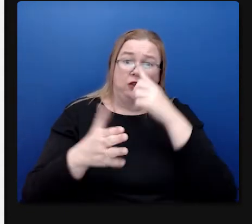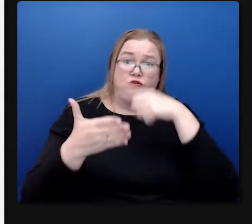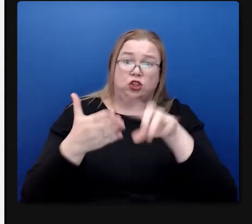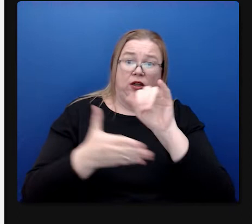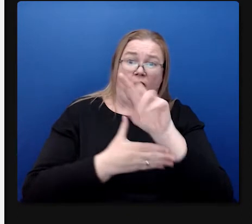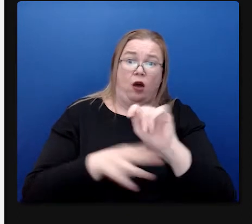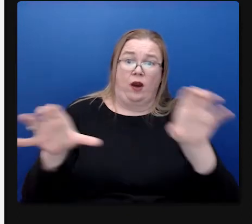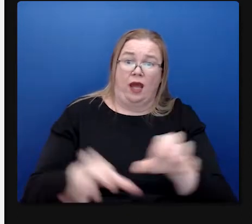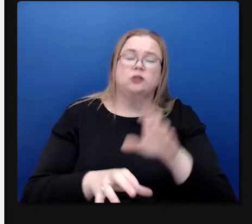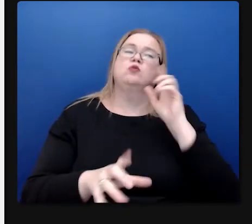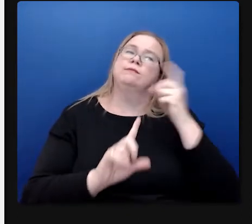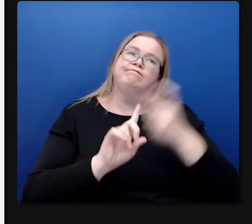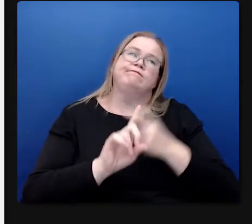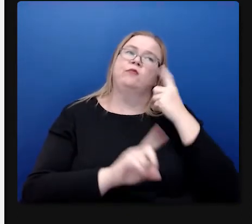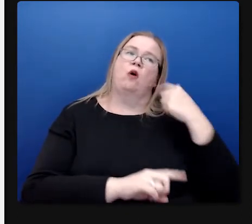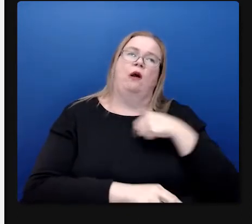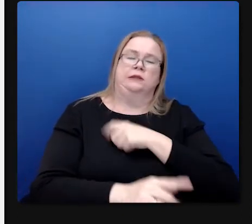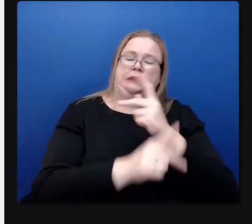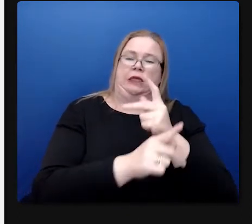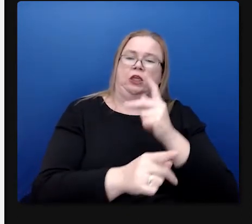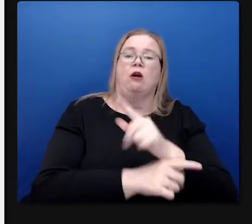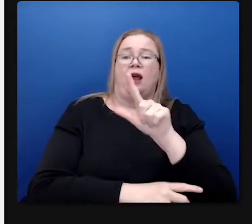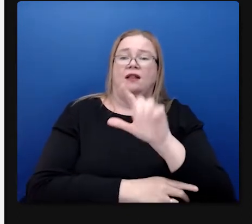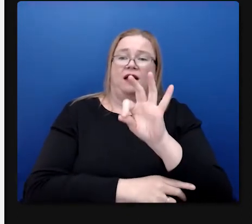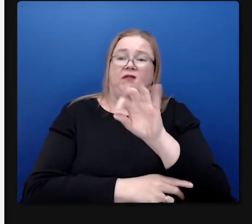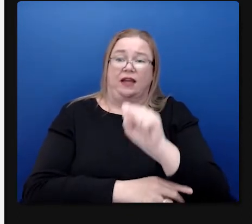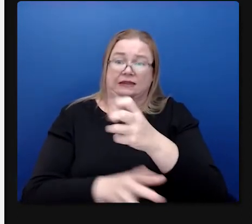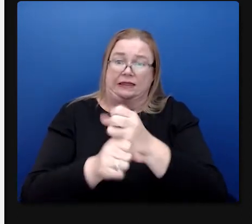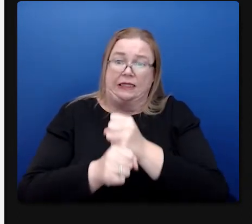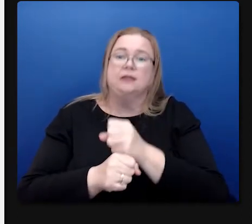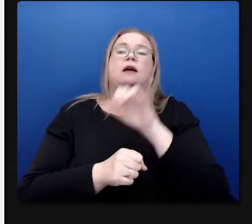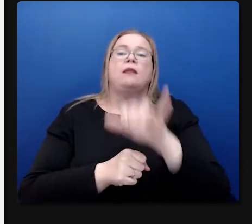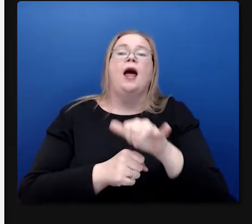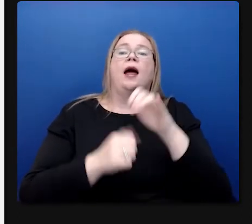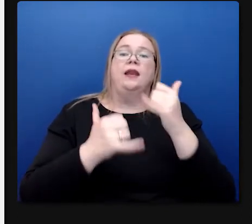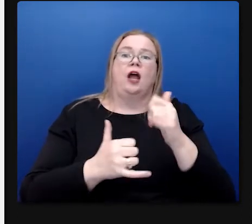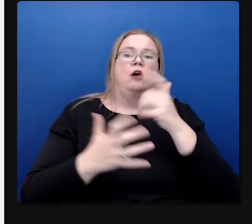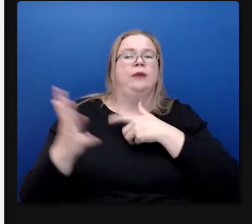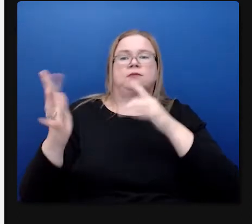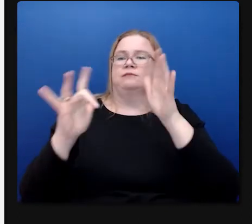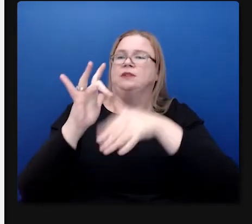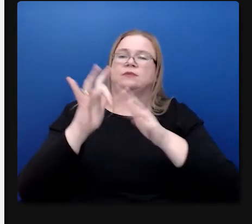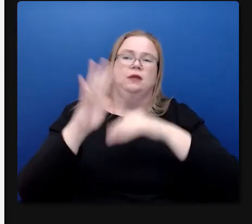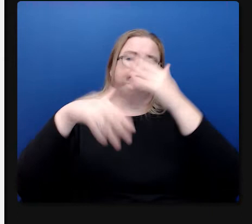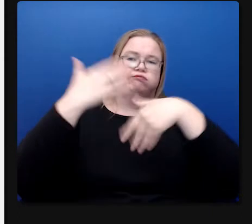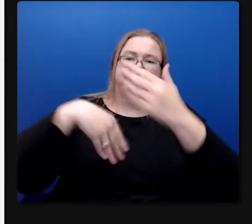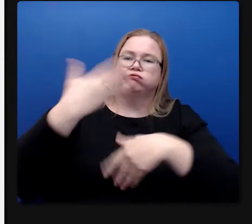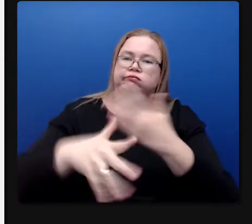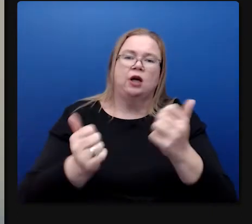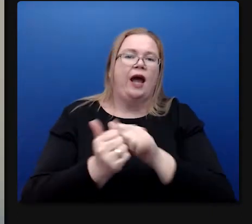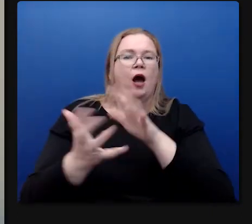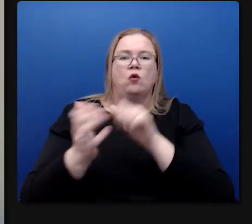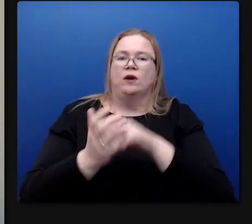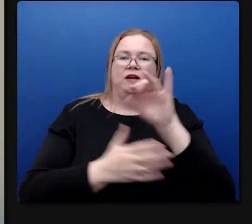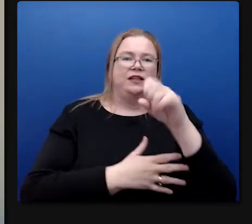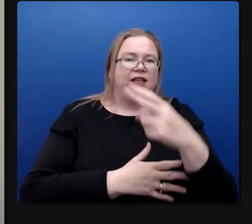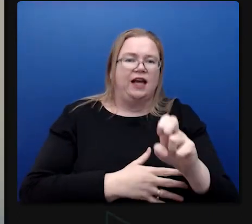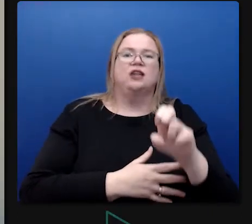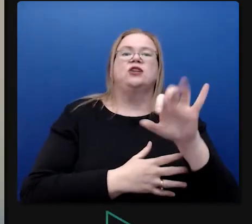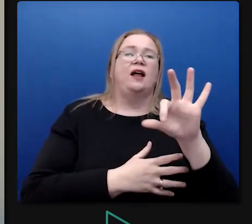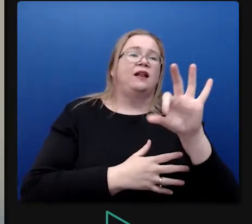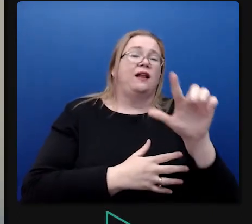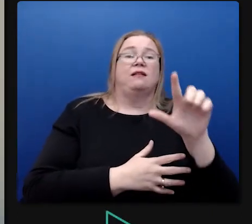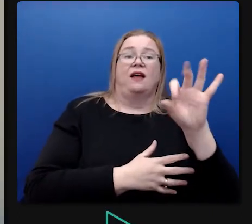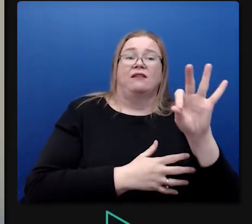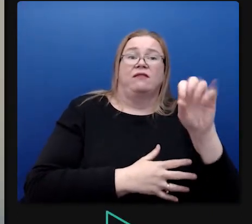action that will automatically do that for us. We're going to use git LFS here. Here is where I'm hand waving over a bunch of things around how we're caching our LFS